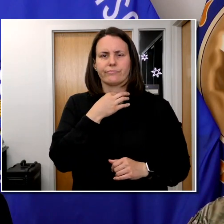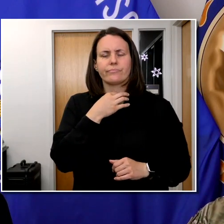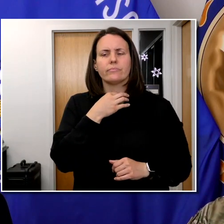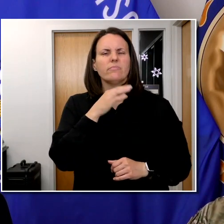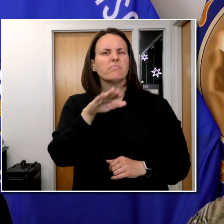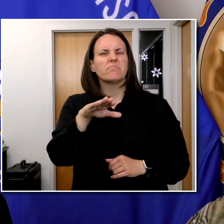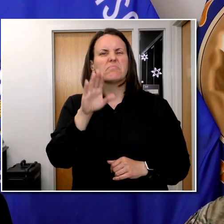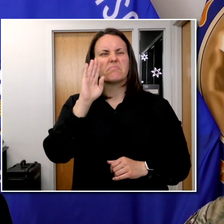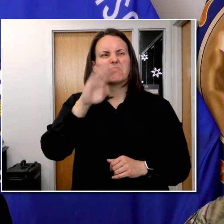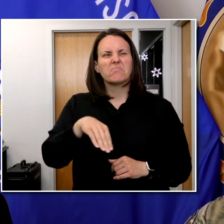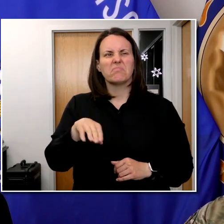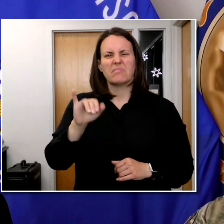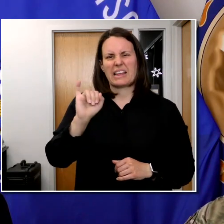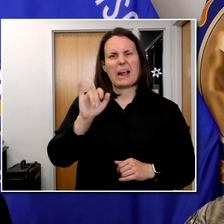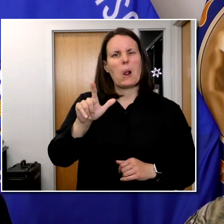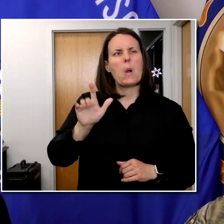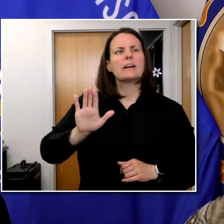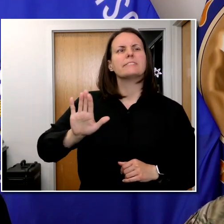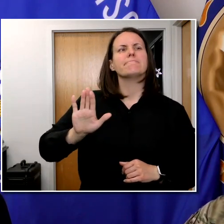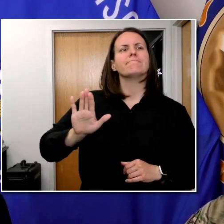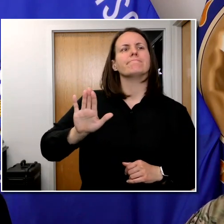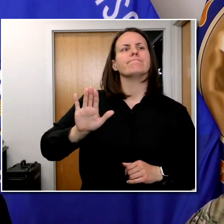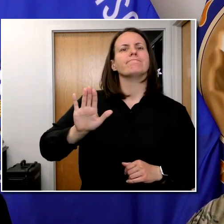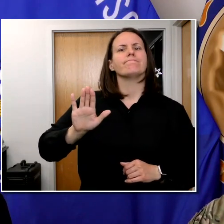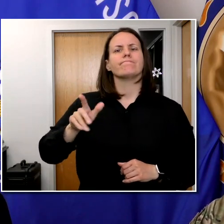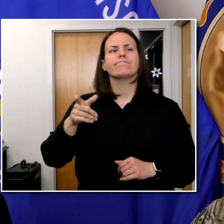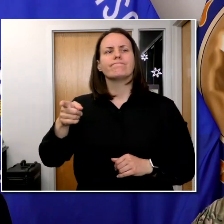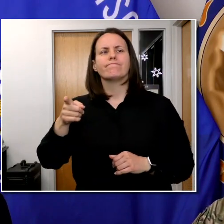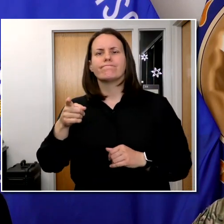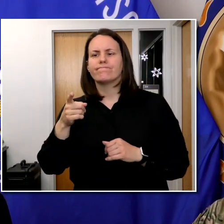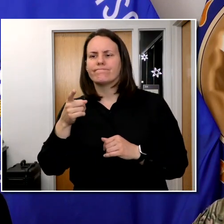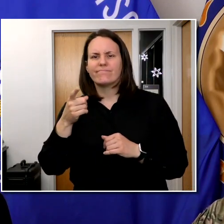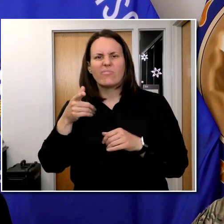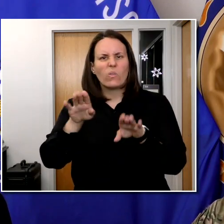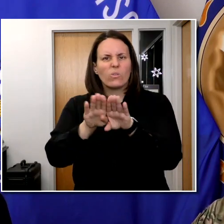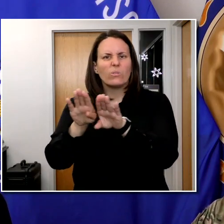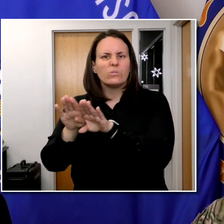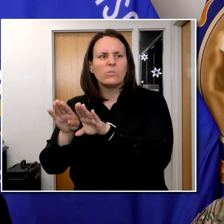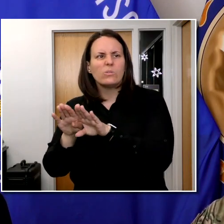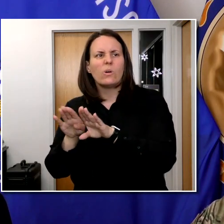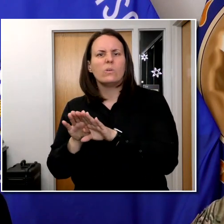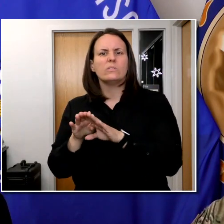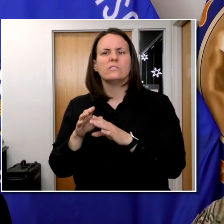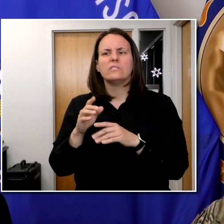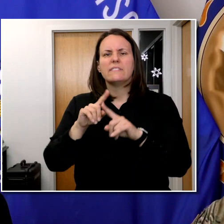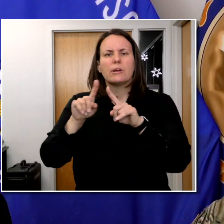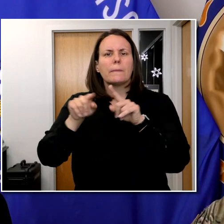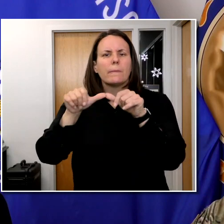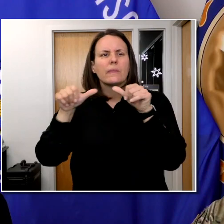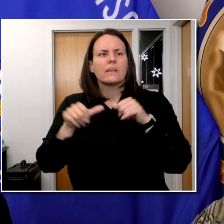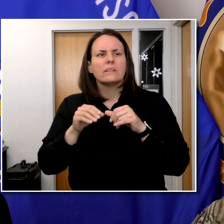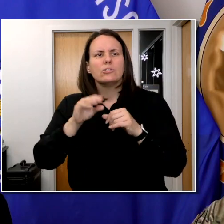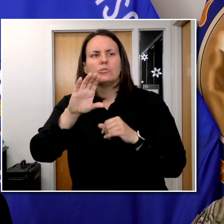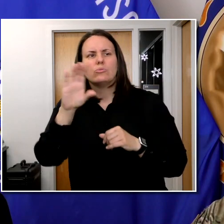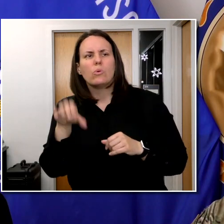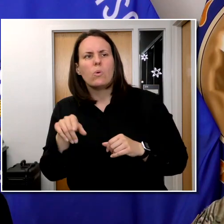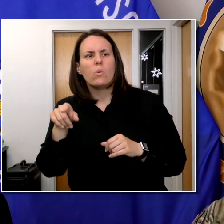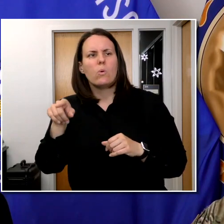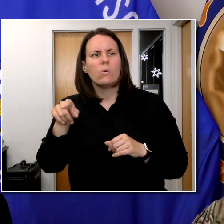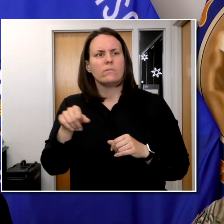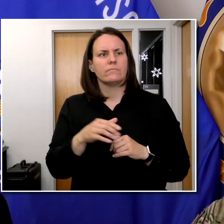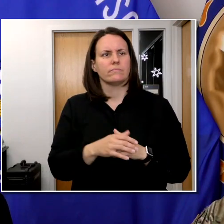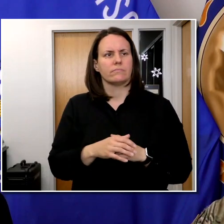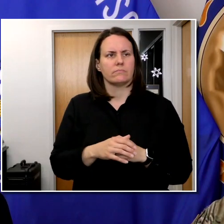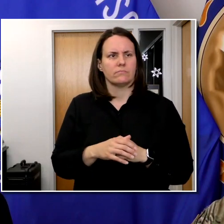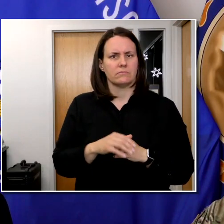care facility in McCormick Place in Chicago as COVID cases are flattening in the state. Are there any similar plans or efforts to dismantle